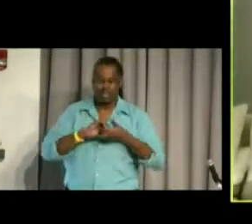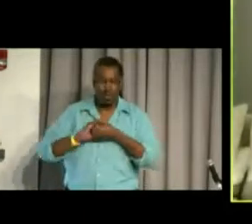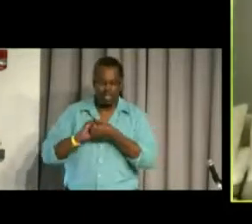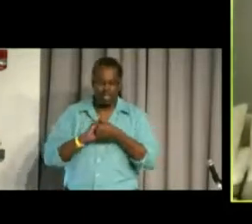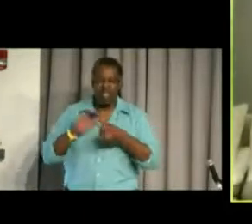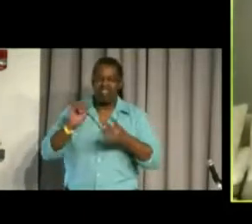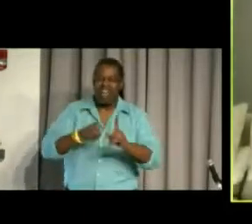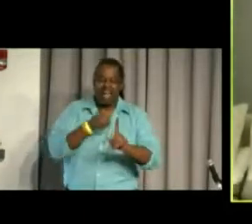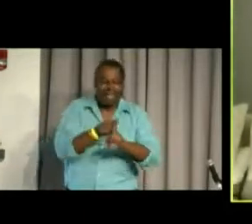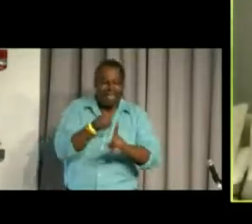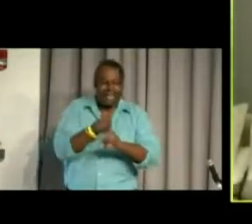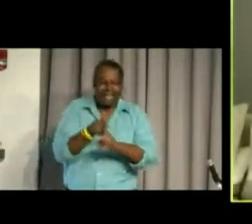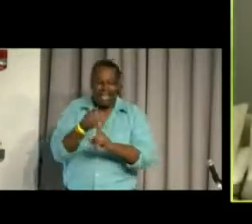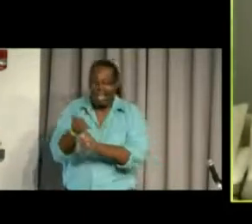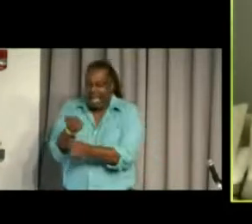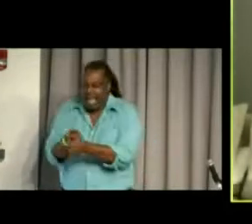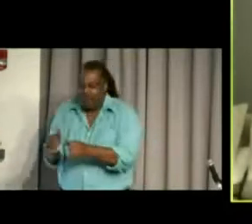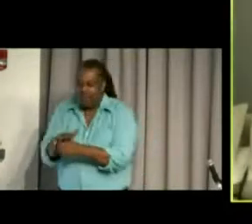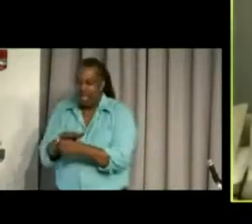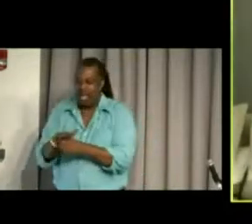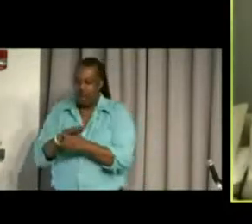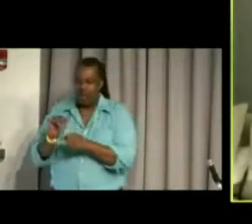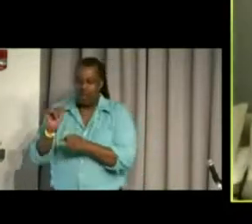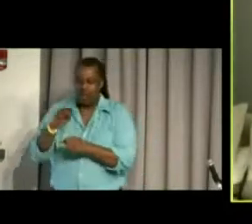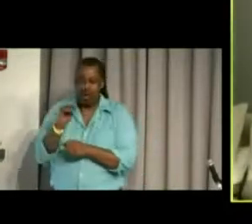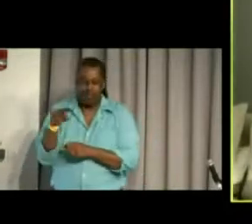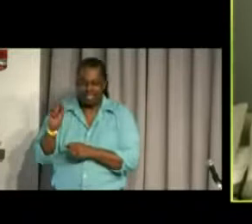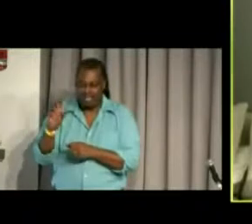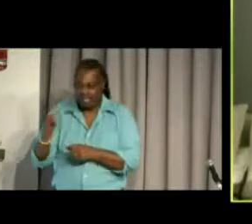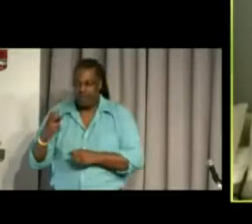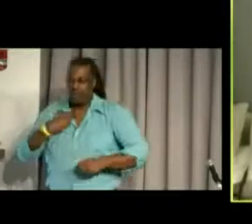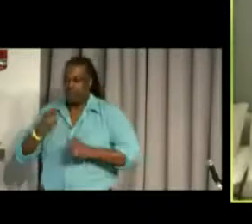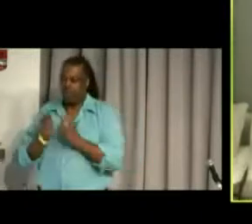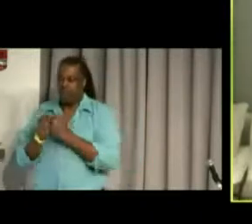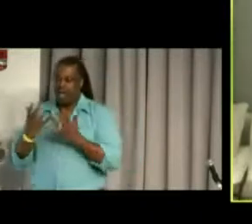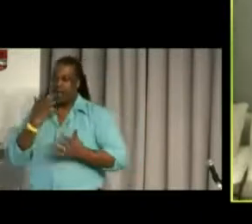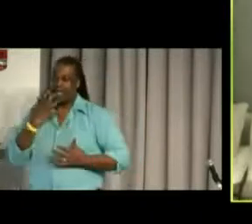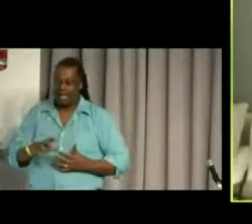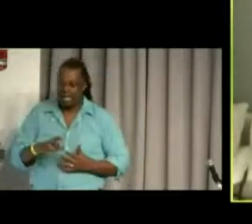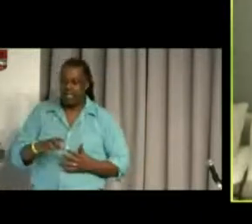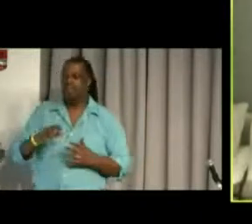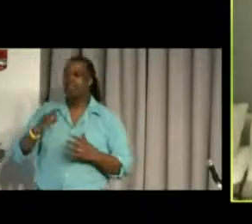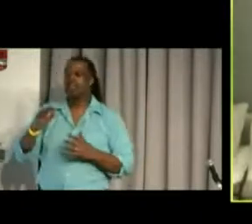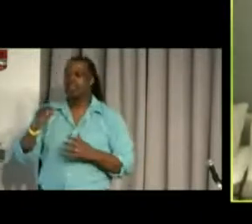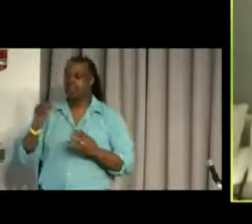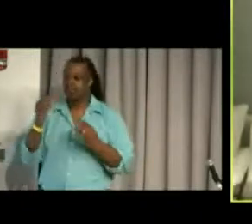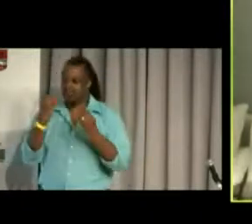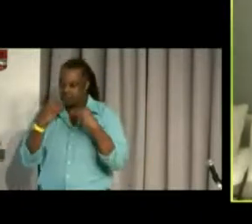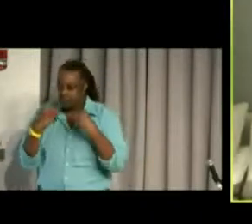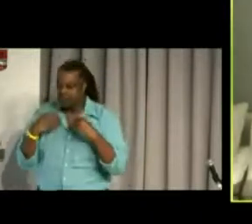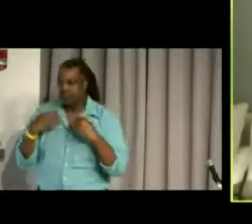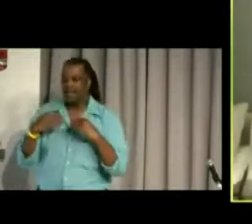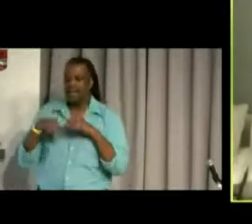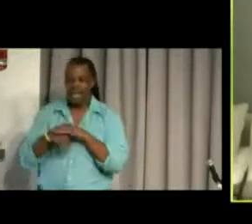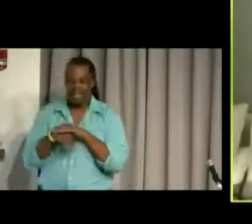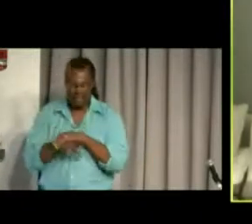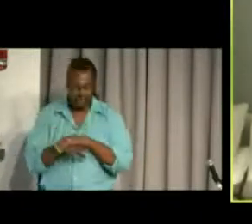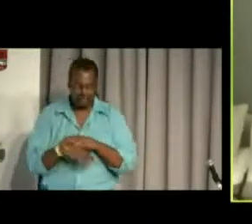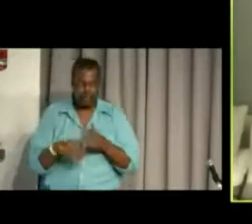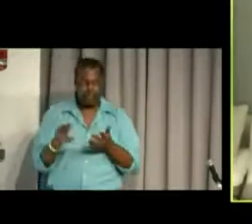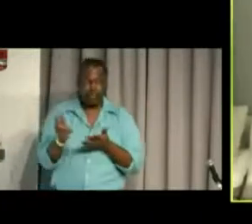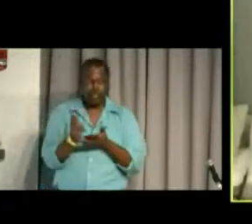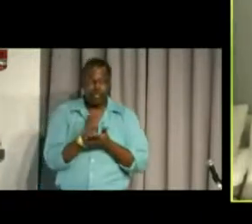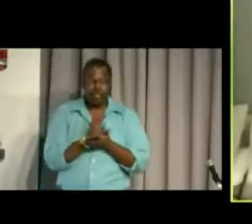area in which Mississippians were without water, without heat, and without food due to that crisis. After the 3 weeks, when